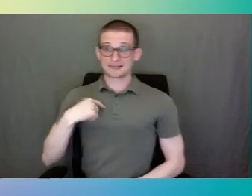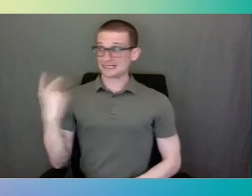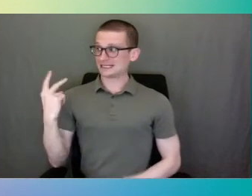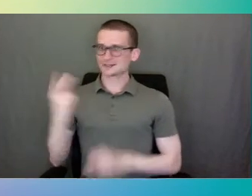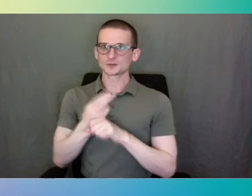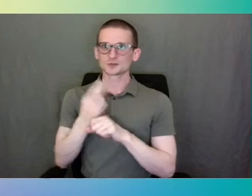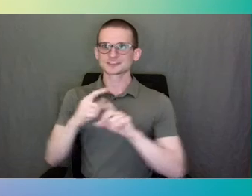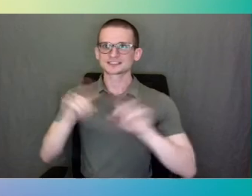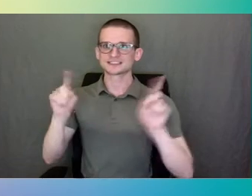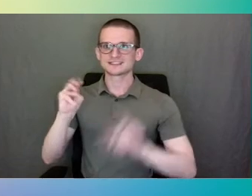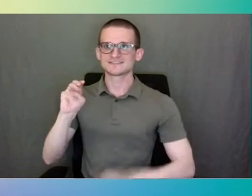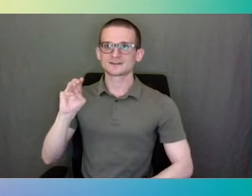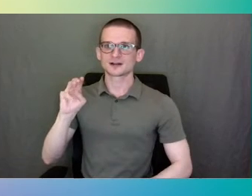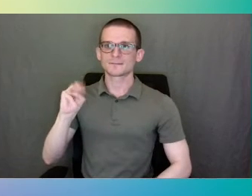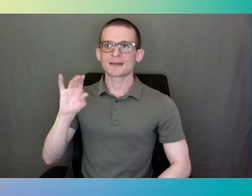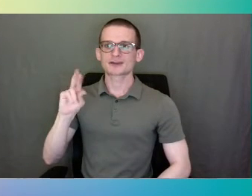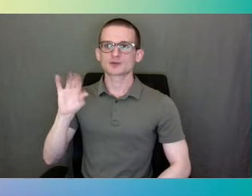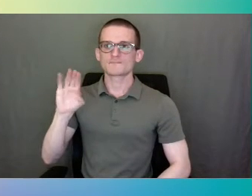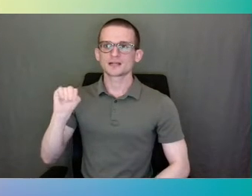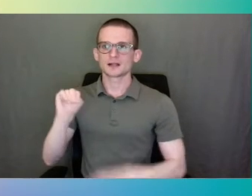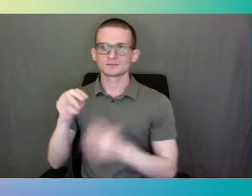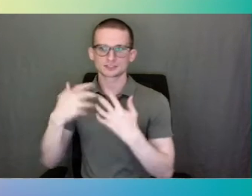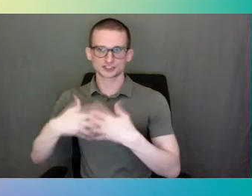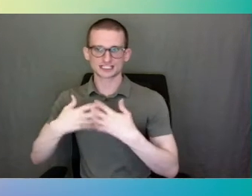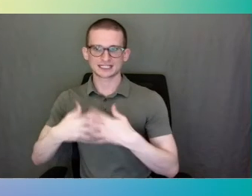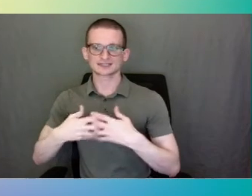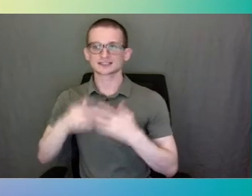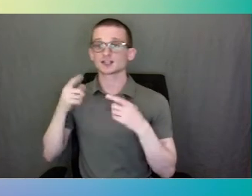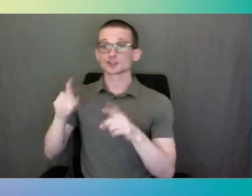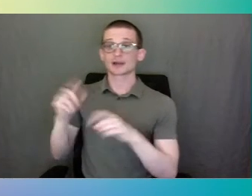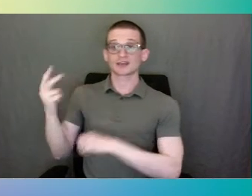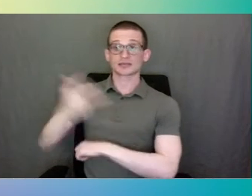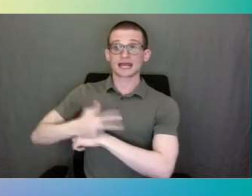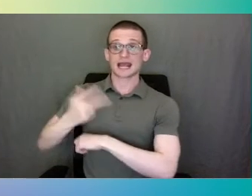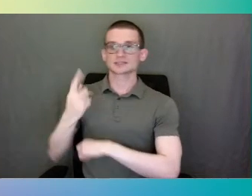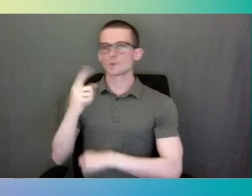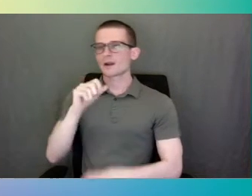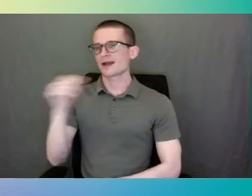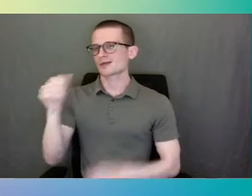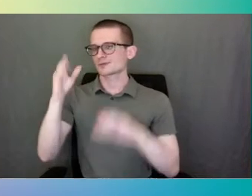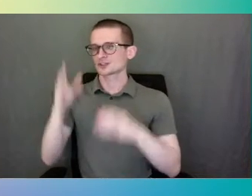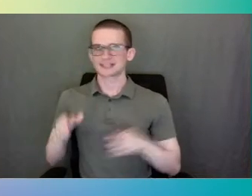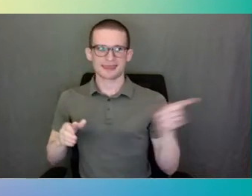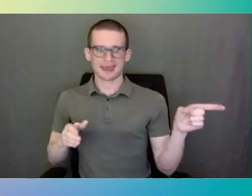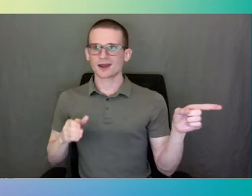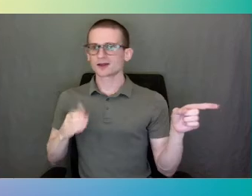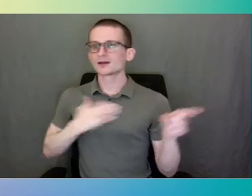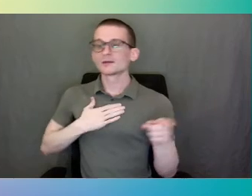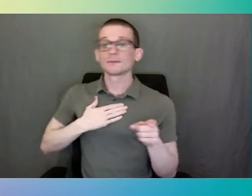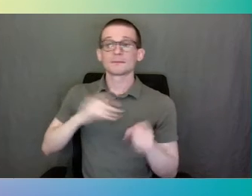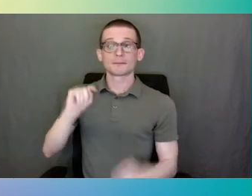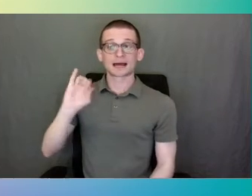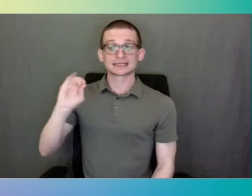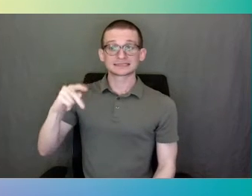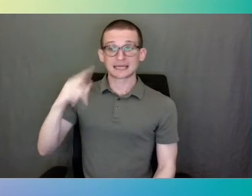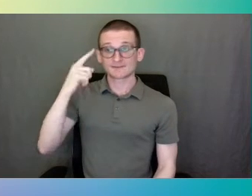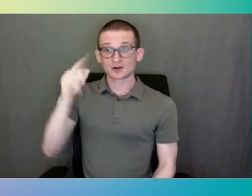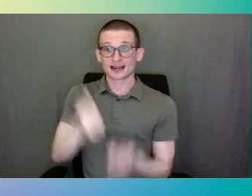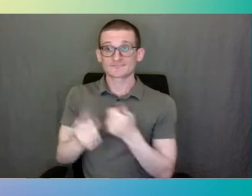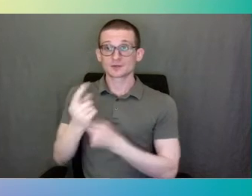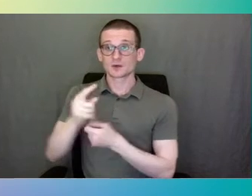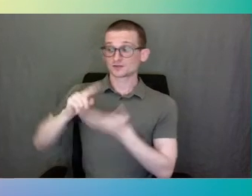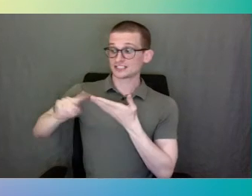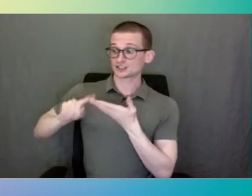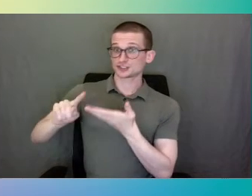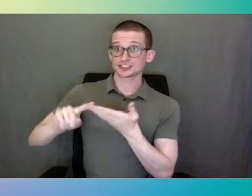days we were there was one other person. And this is my tip to people that do research. Not everything is on Google.